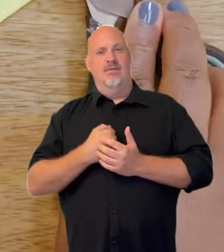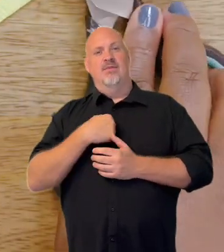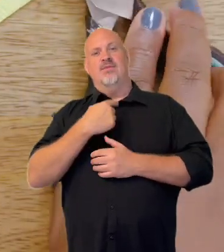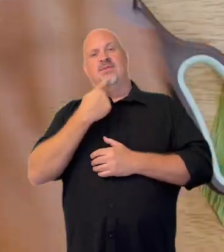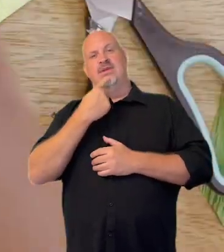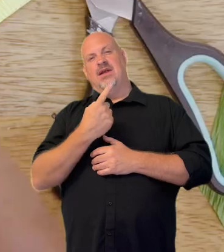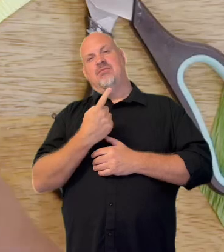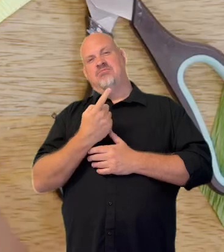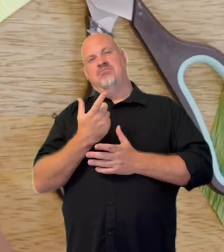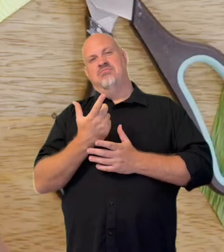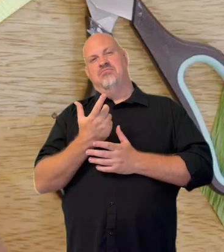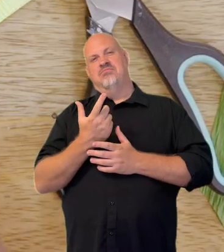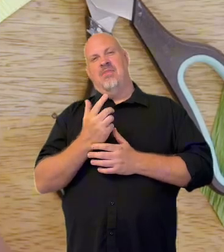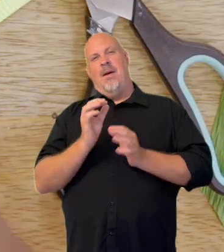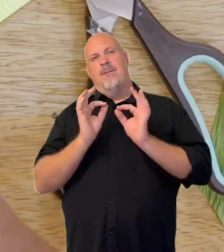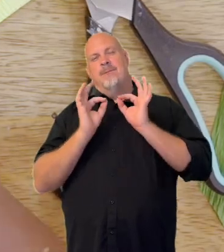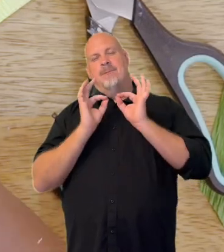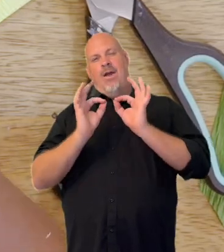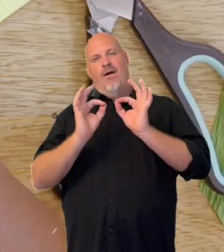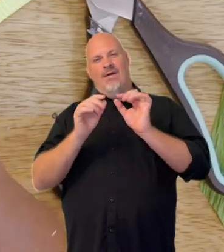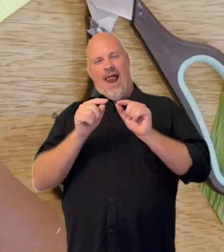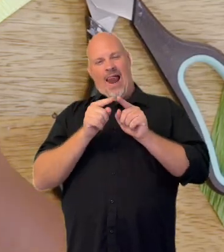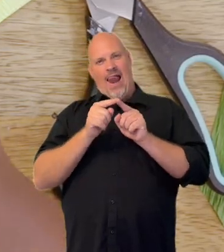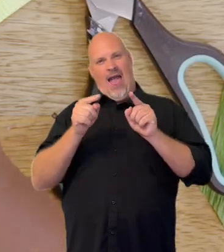do at this point, just to add a little bit